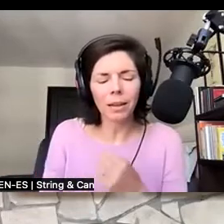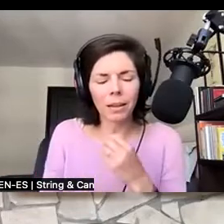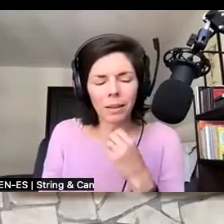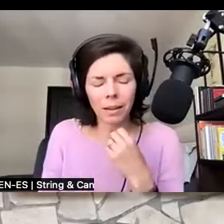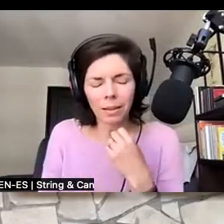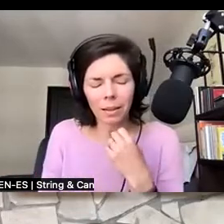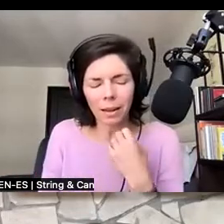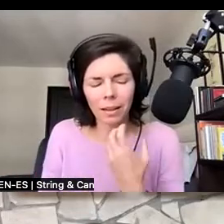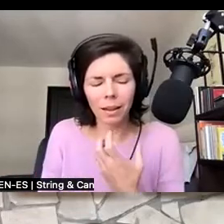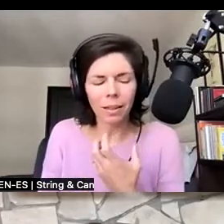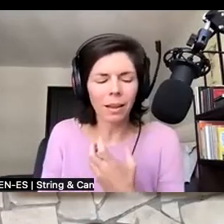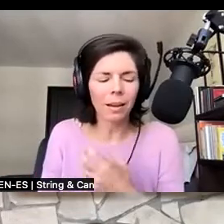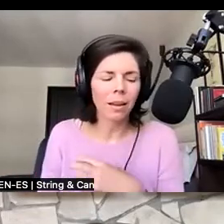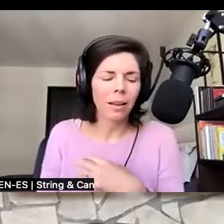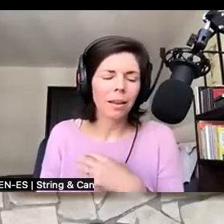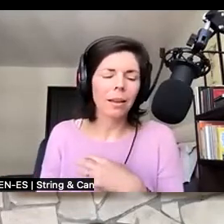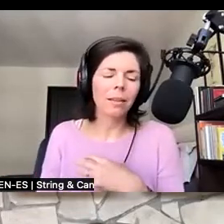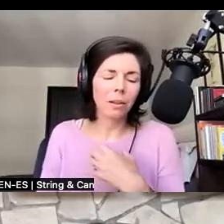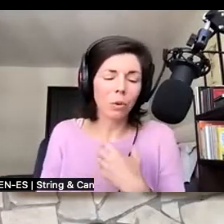en la idea de la